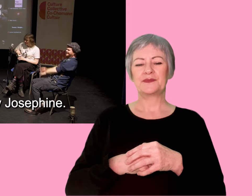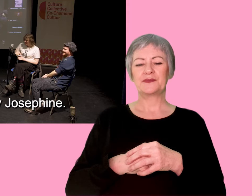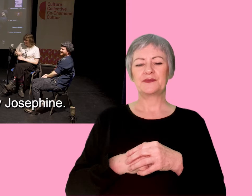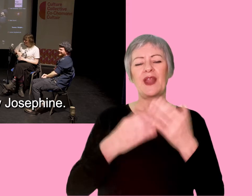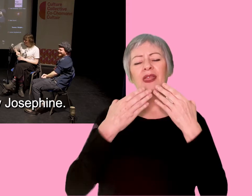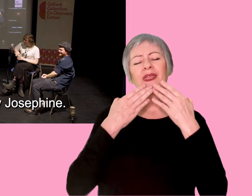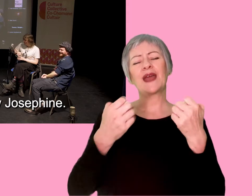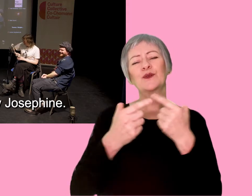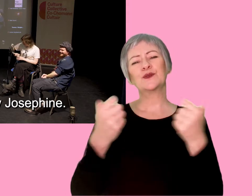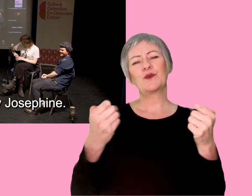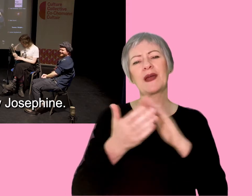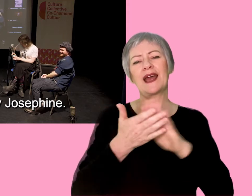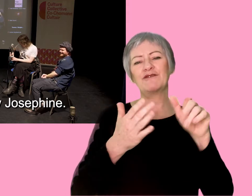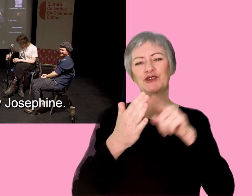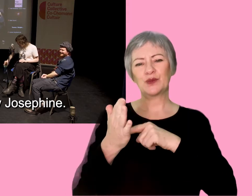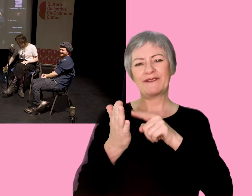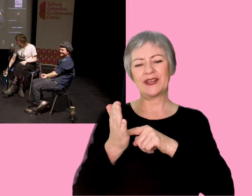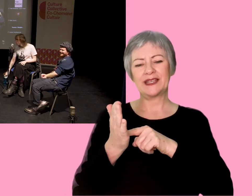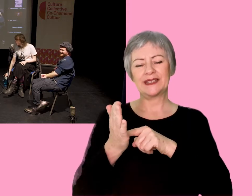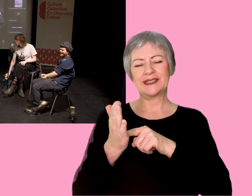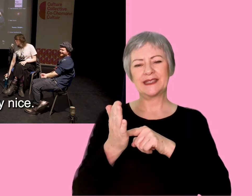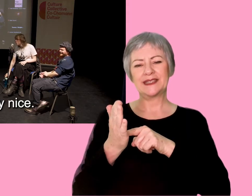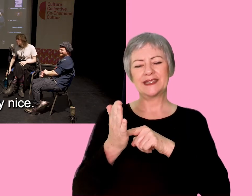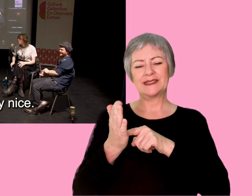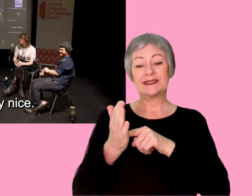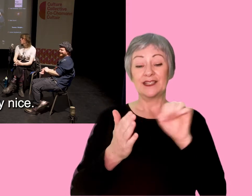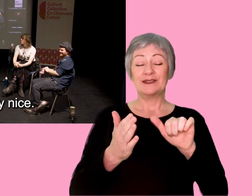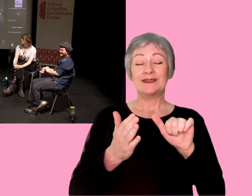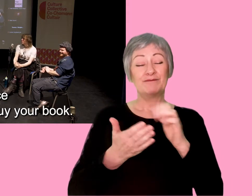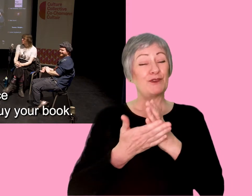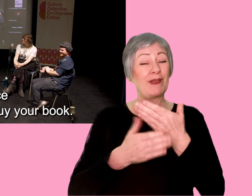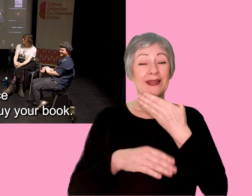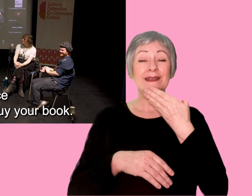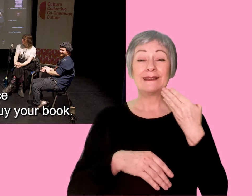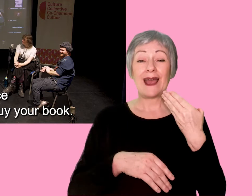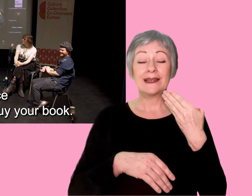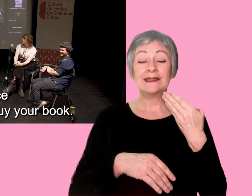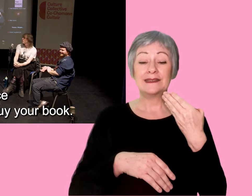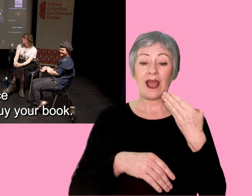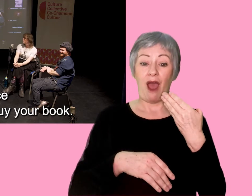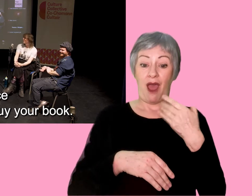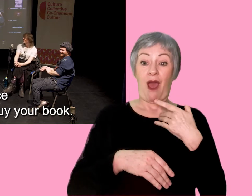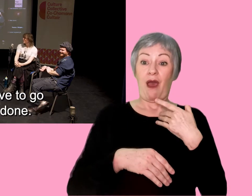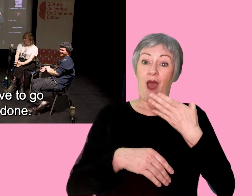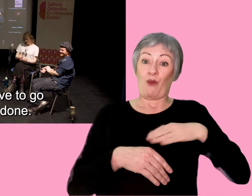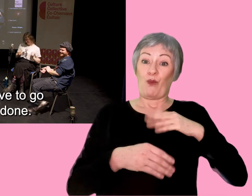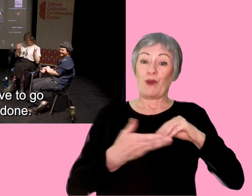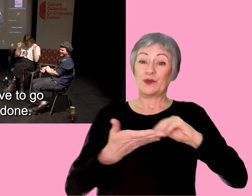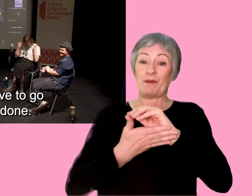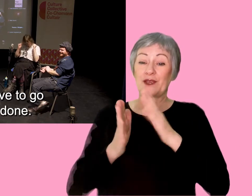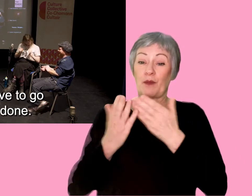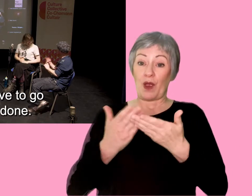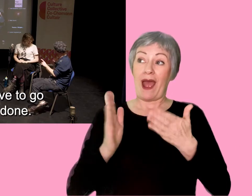Thank you so much, Harry, Josephine. Yeah, that was really nice. It was really nice. And it makes me want to buy your book. So I think I'm going to